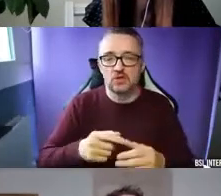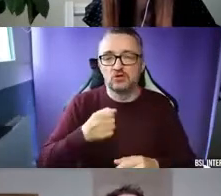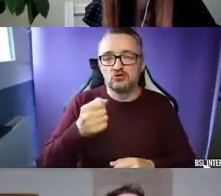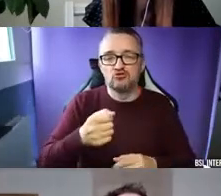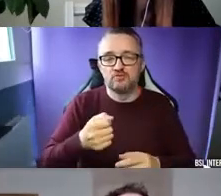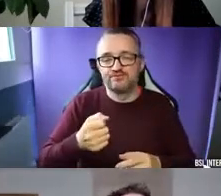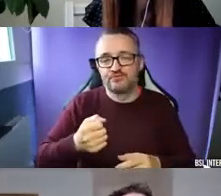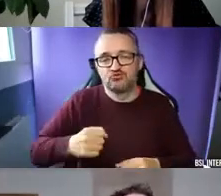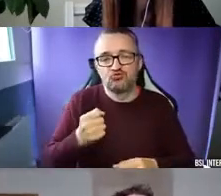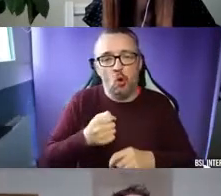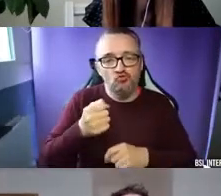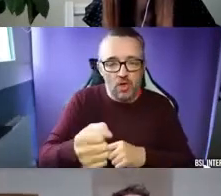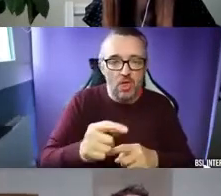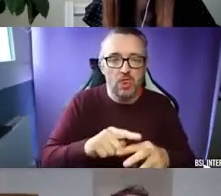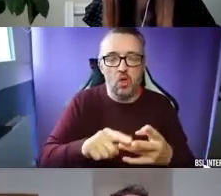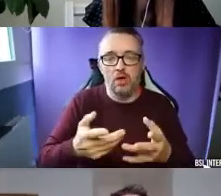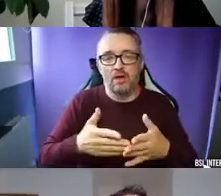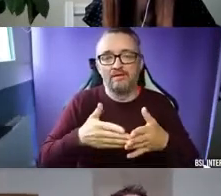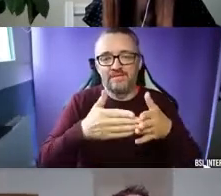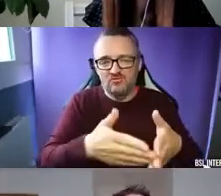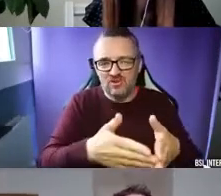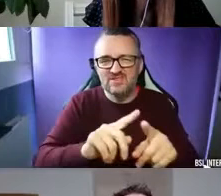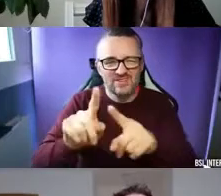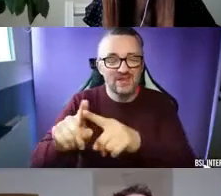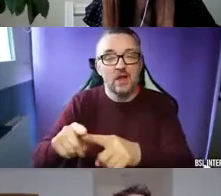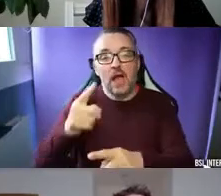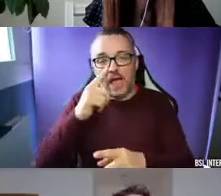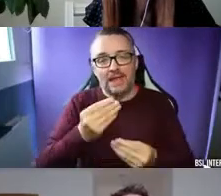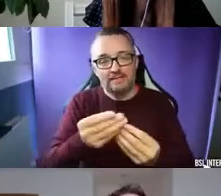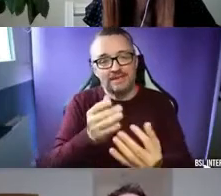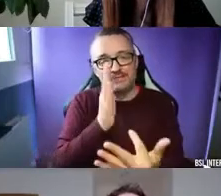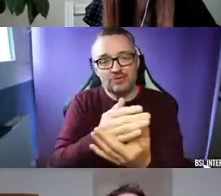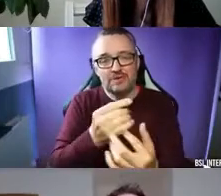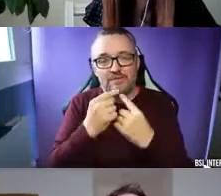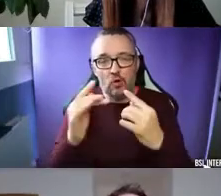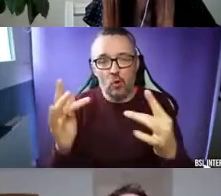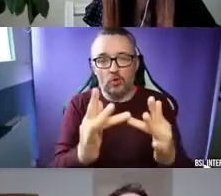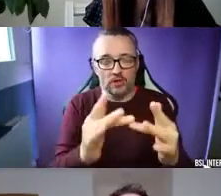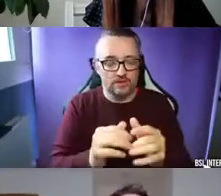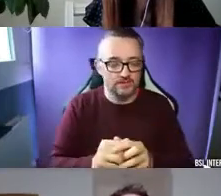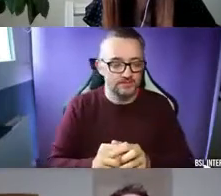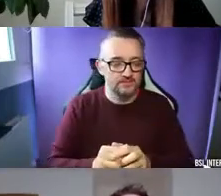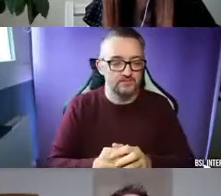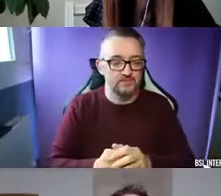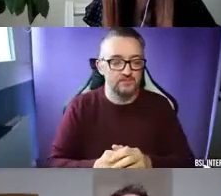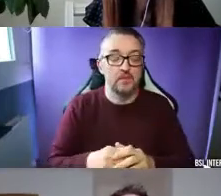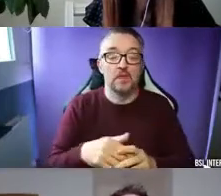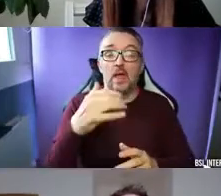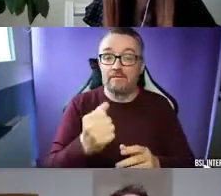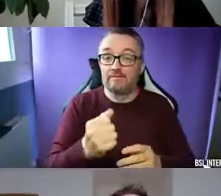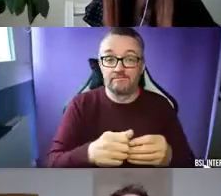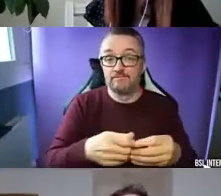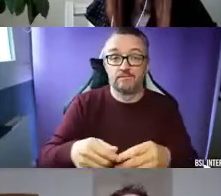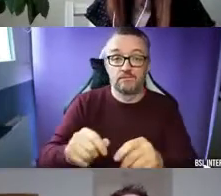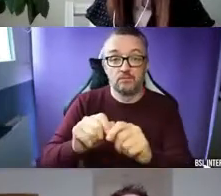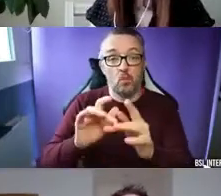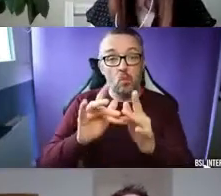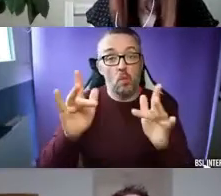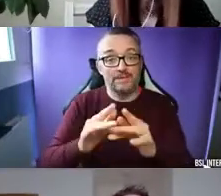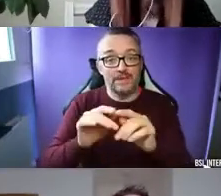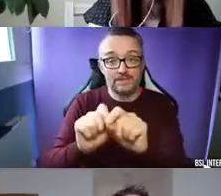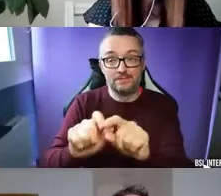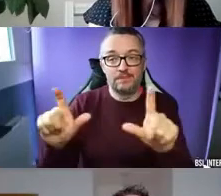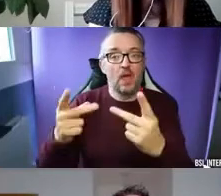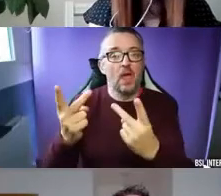Ferries, and others. We also have a series of other information pages on our website